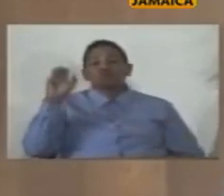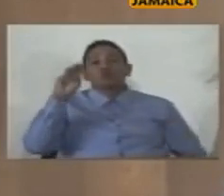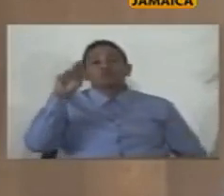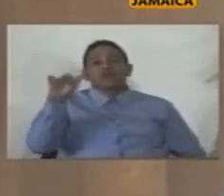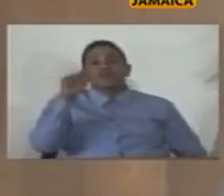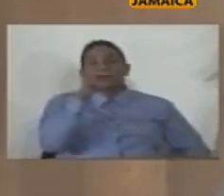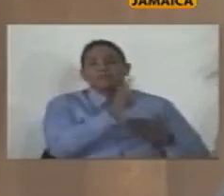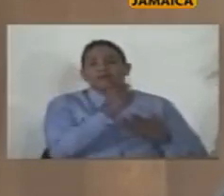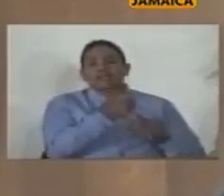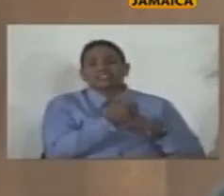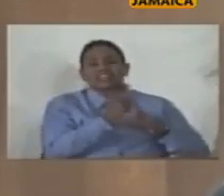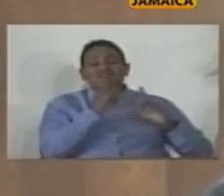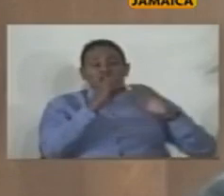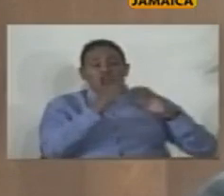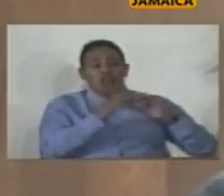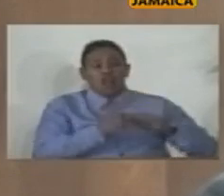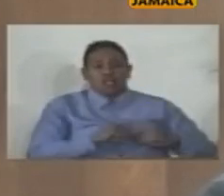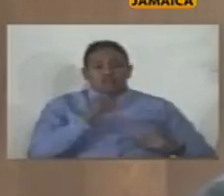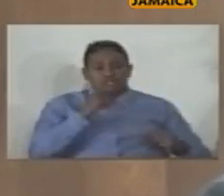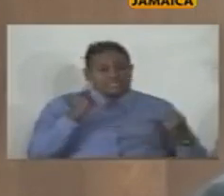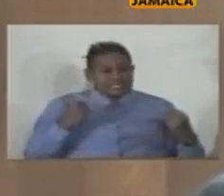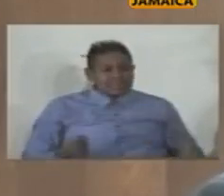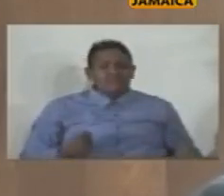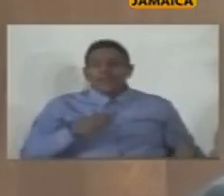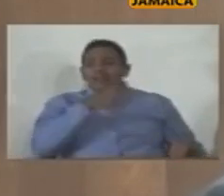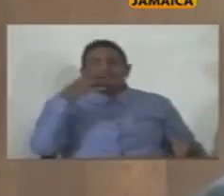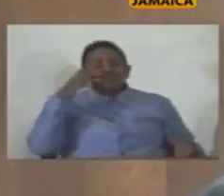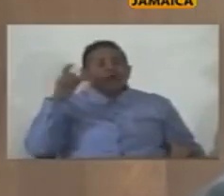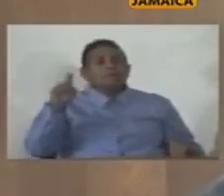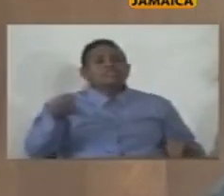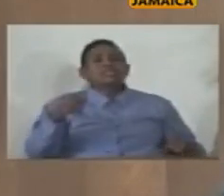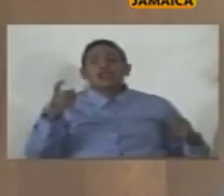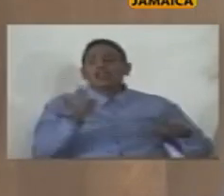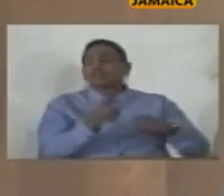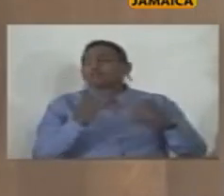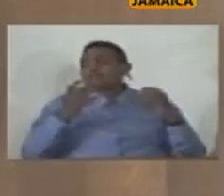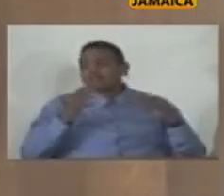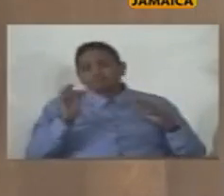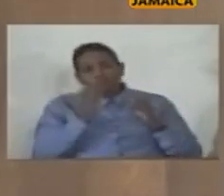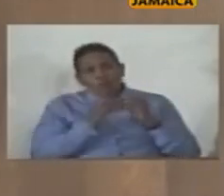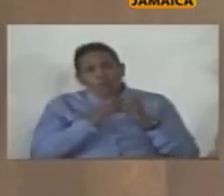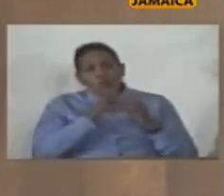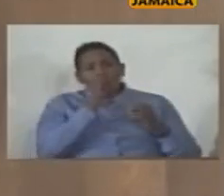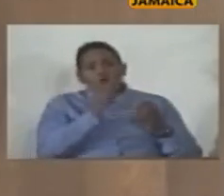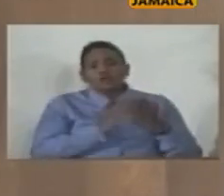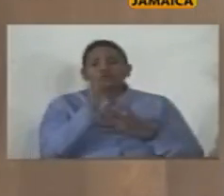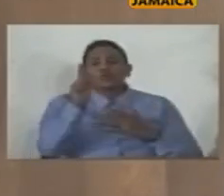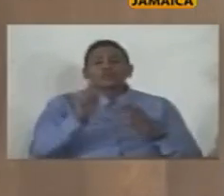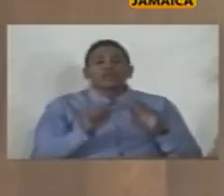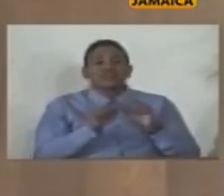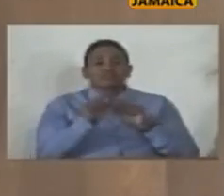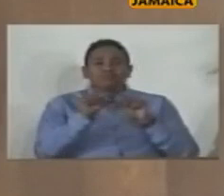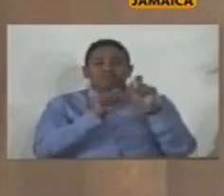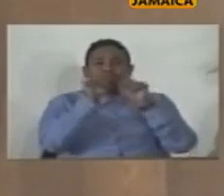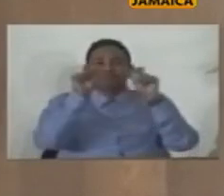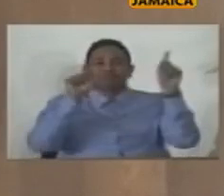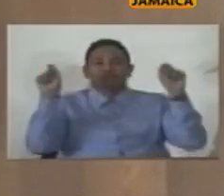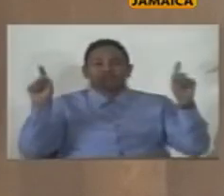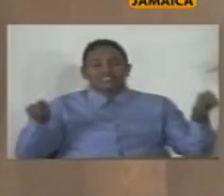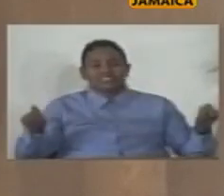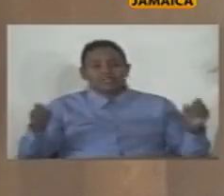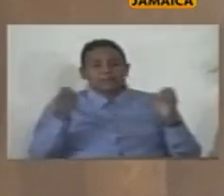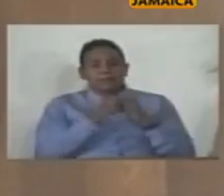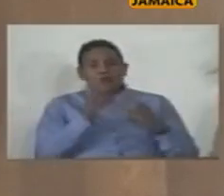deteriorated severely. The farmers need longer hours of water through their sprinklers. The farmers also need